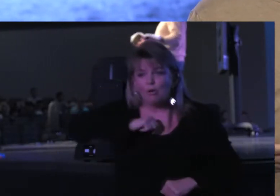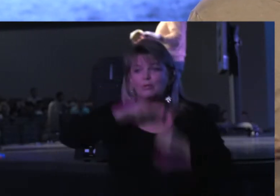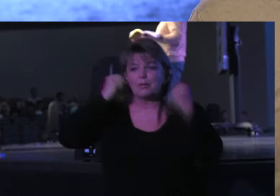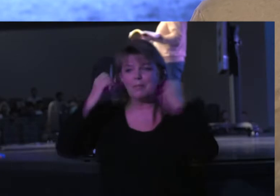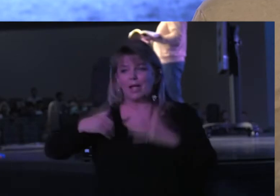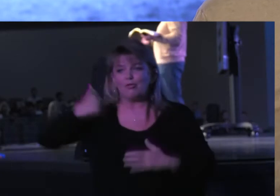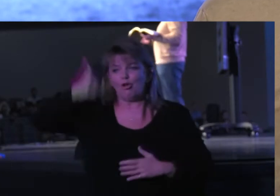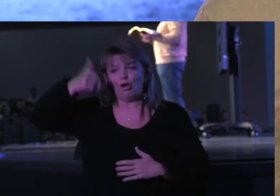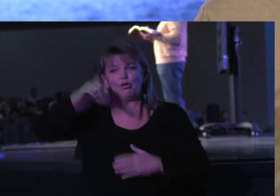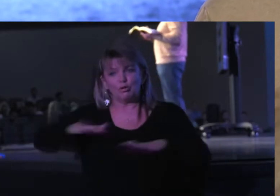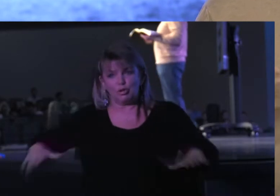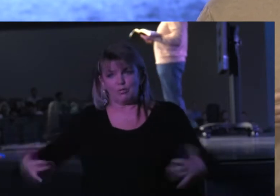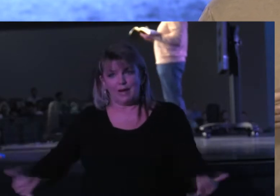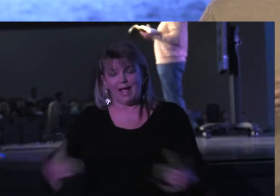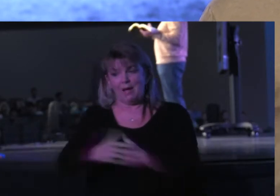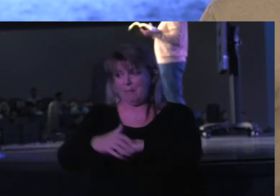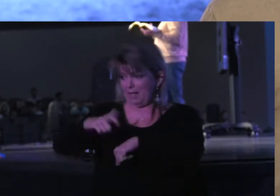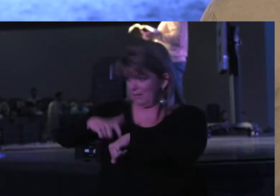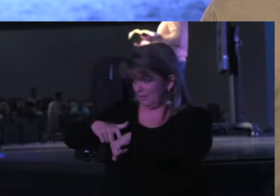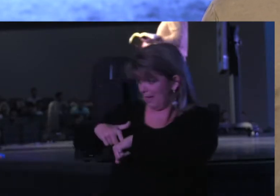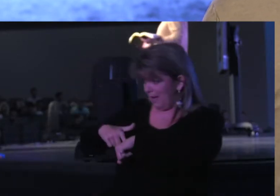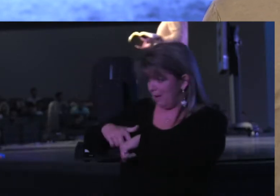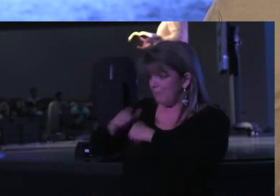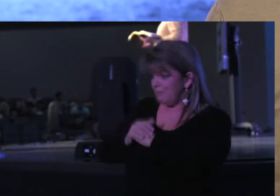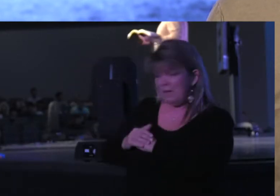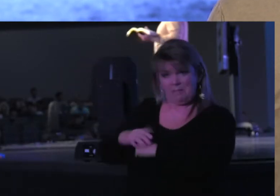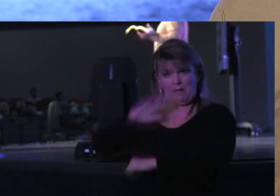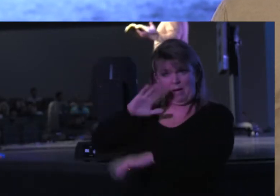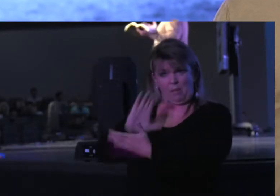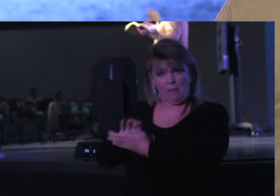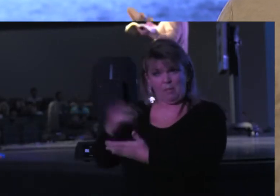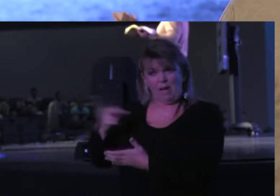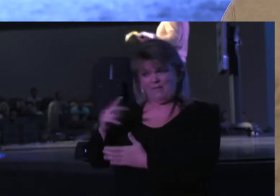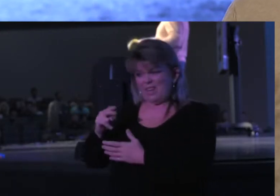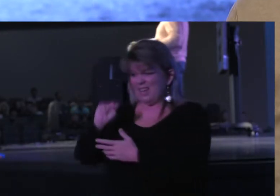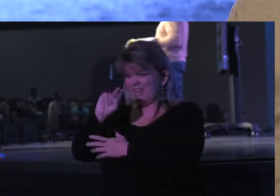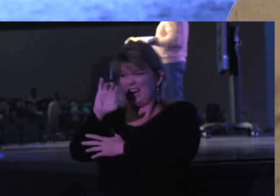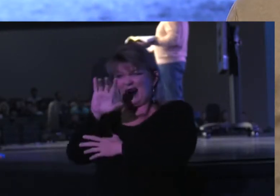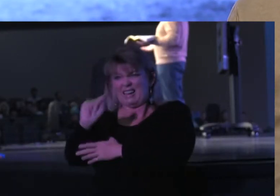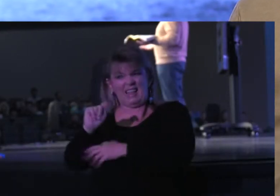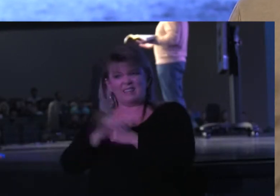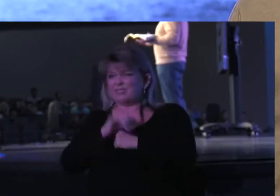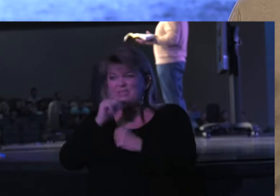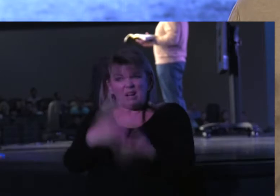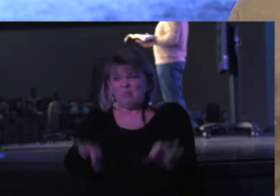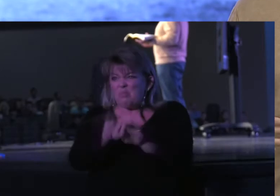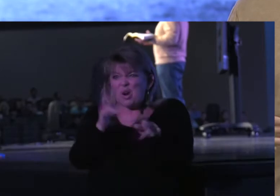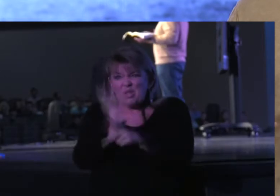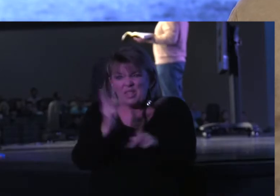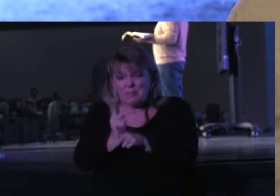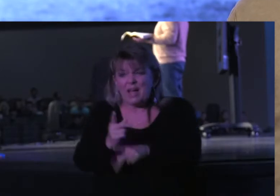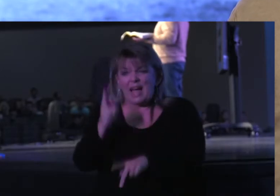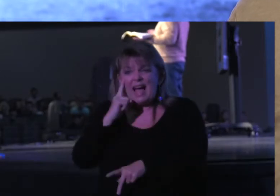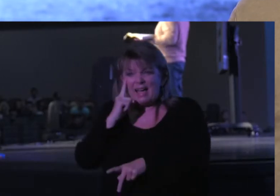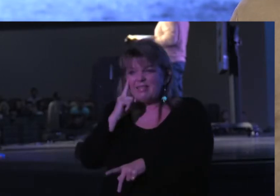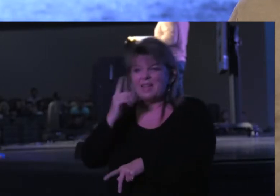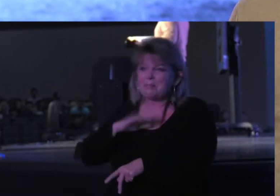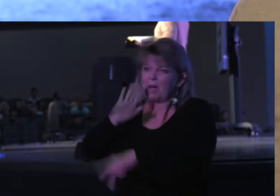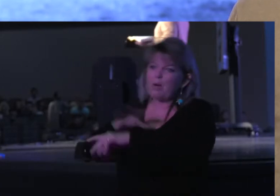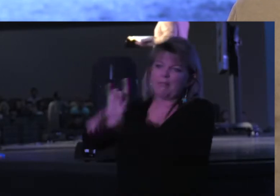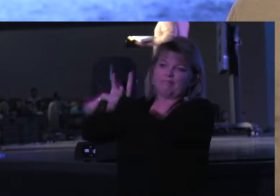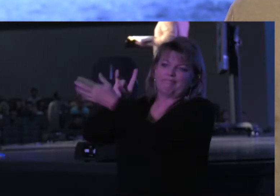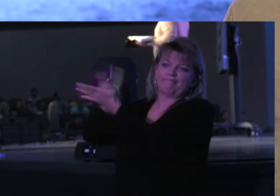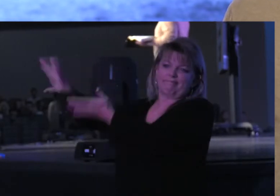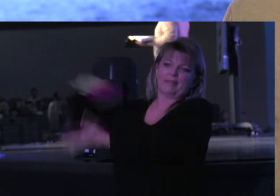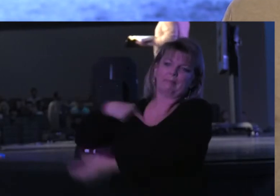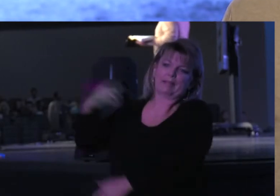younger children now, by the time Laurel and I are empty nesters, our nest ain't gonna be worth keeping. I think she'll put me out as well.